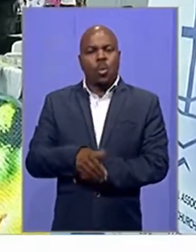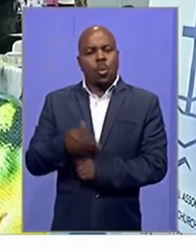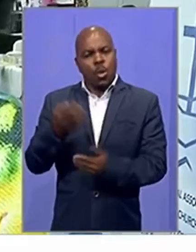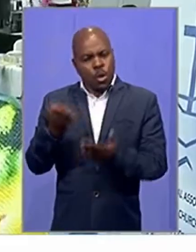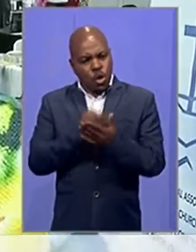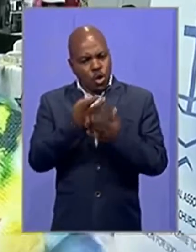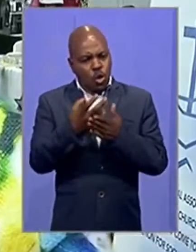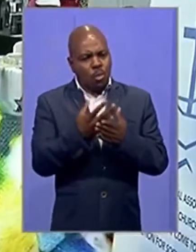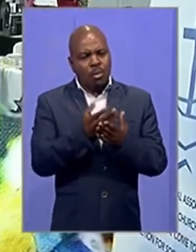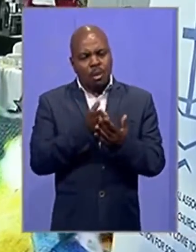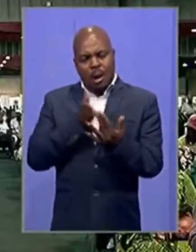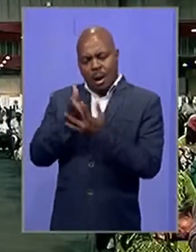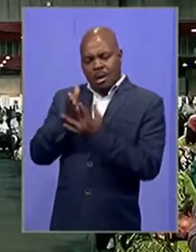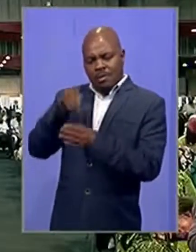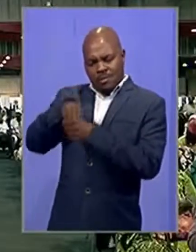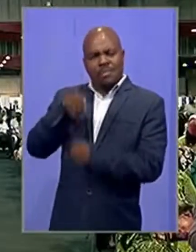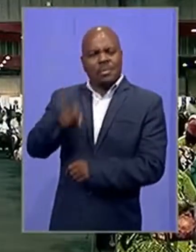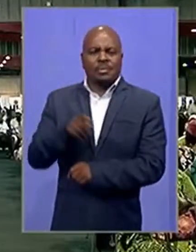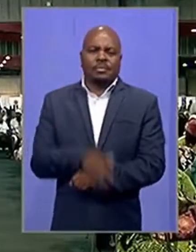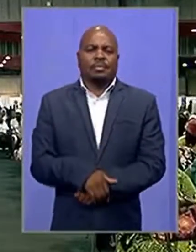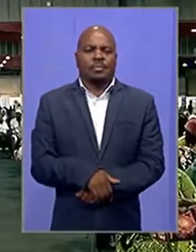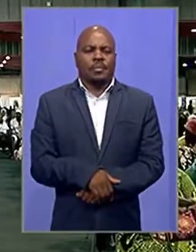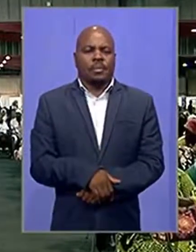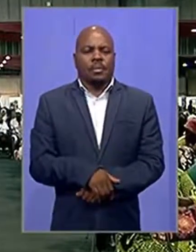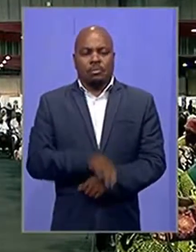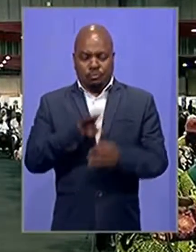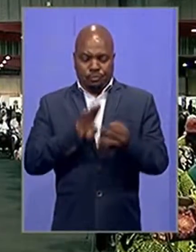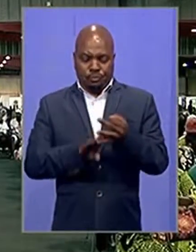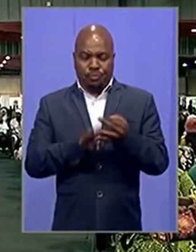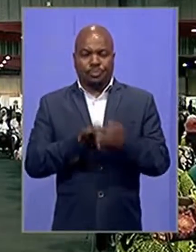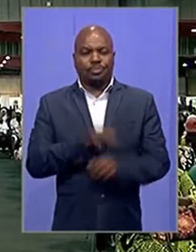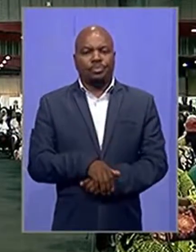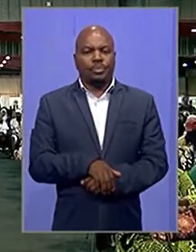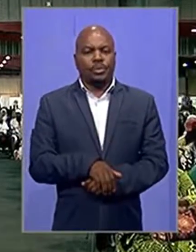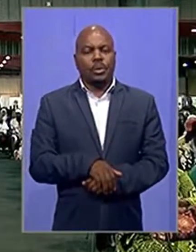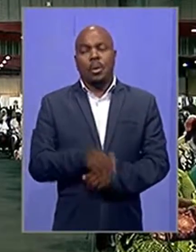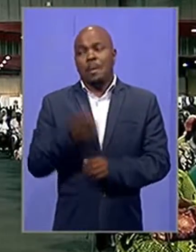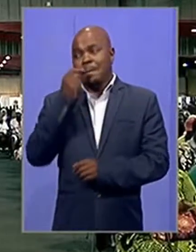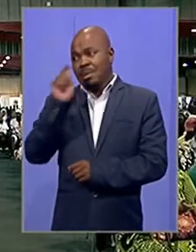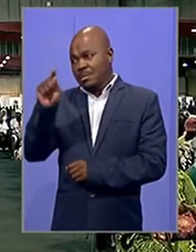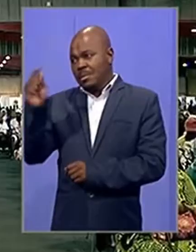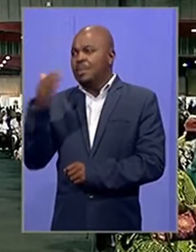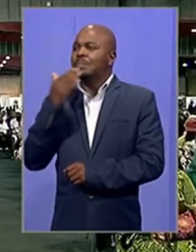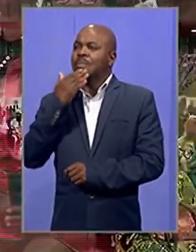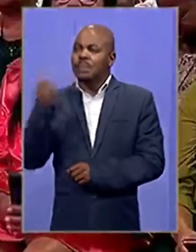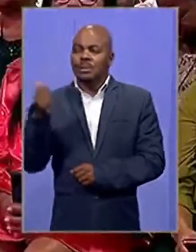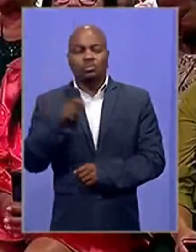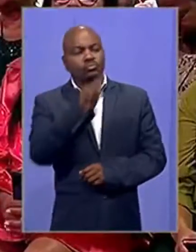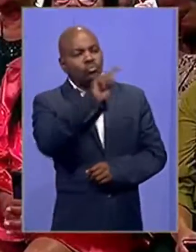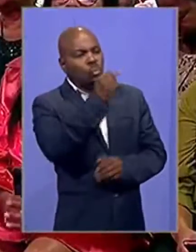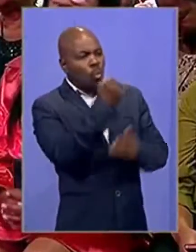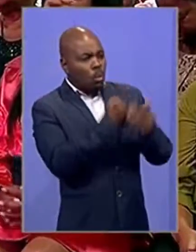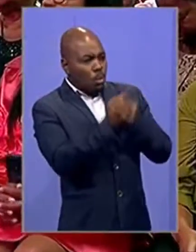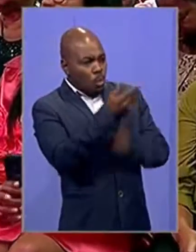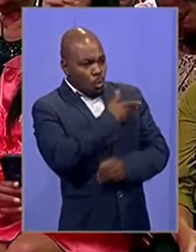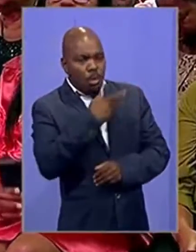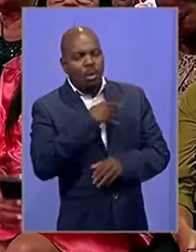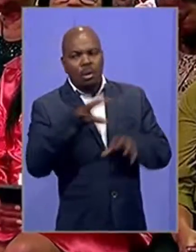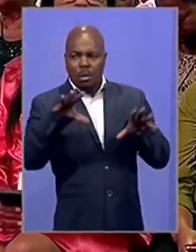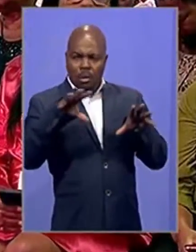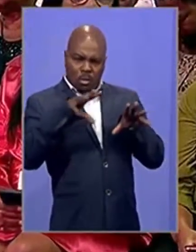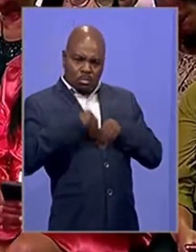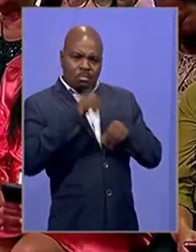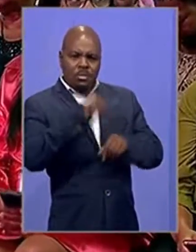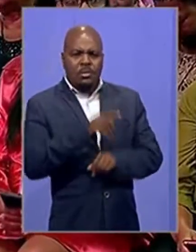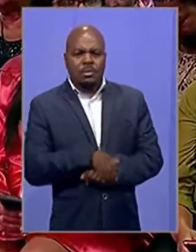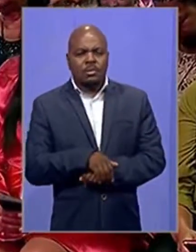well-being of this country. Re sa le fo go dirilwe boikuelo ja gore banna ba amogele basadi ba ba ikemetseng. Banna ba rotloediwa